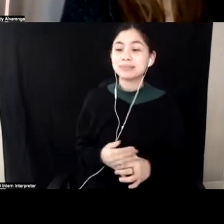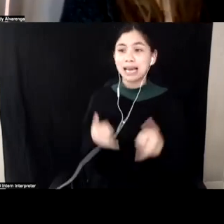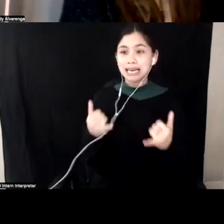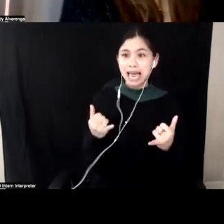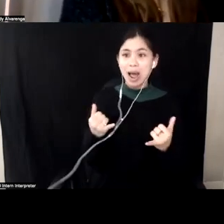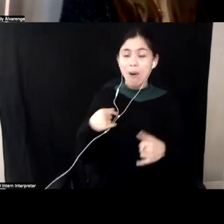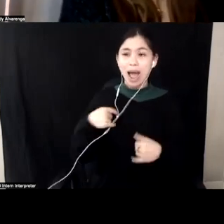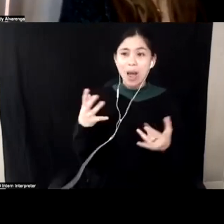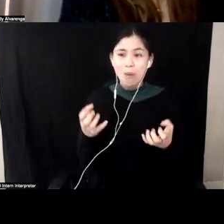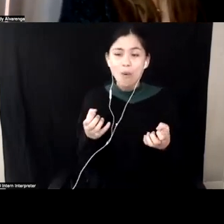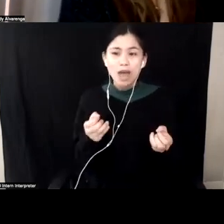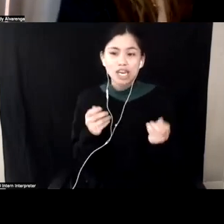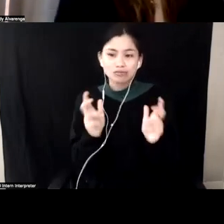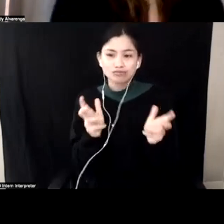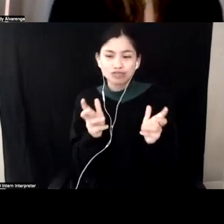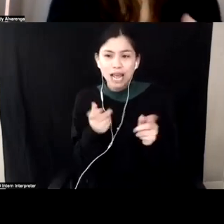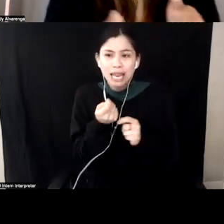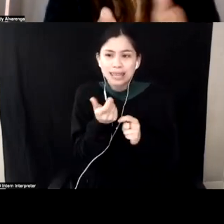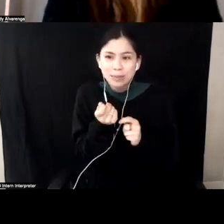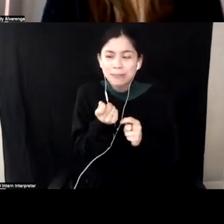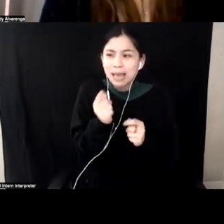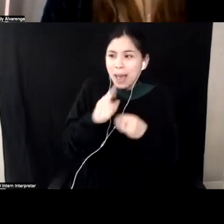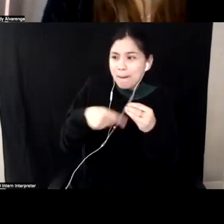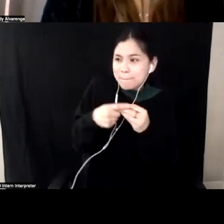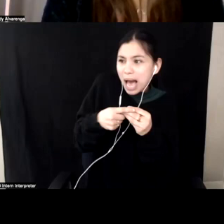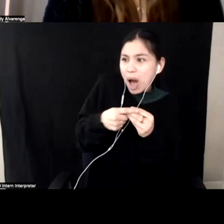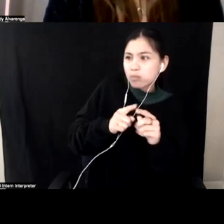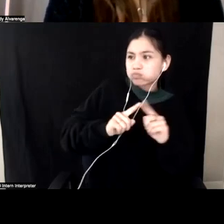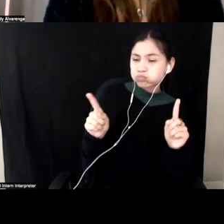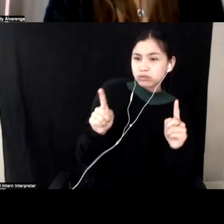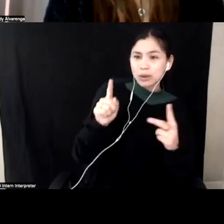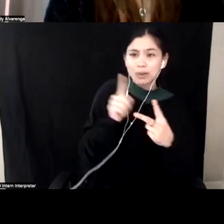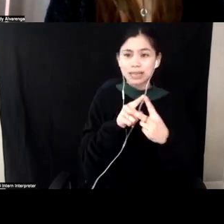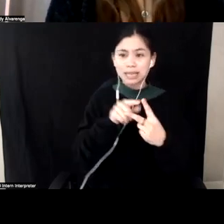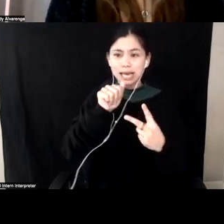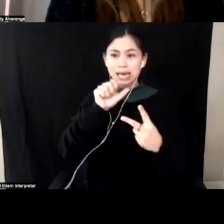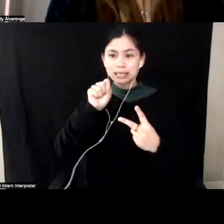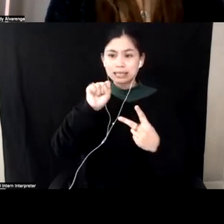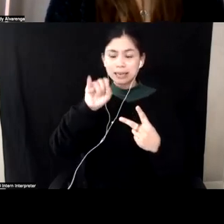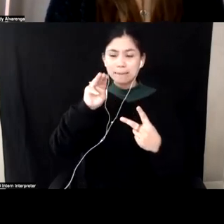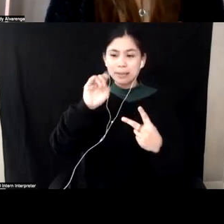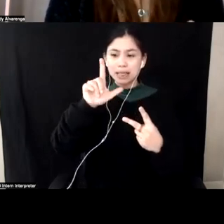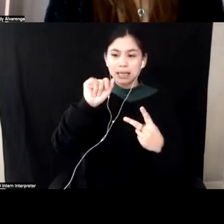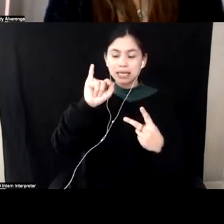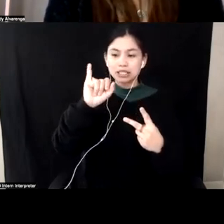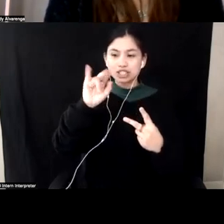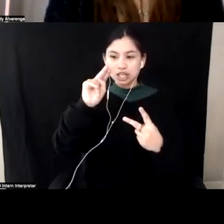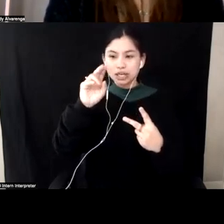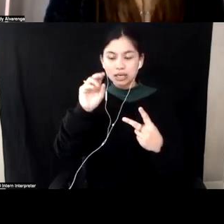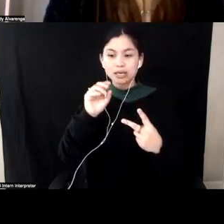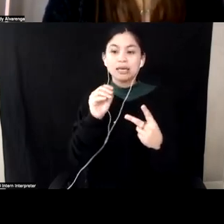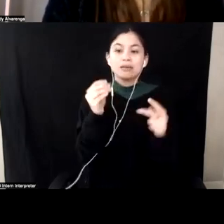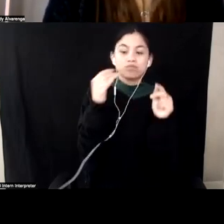discuss a little bit of the difference between assimilation and acculturation, because it is a big